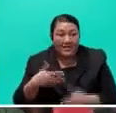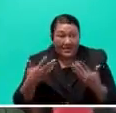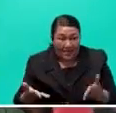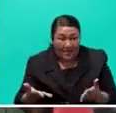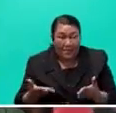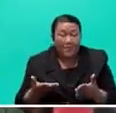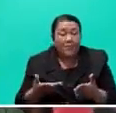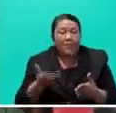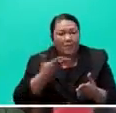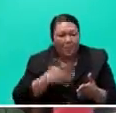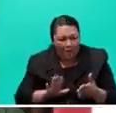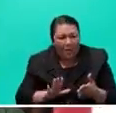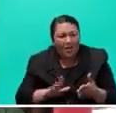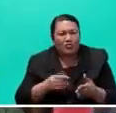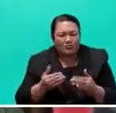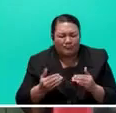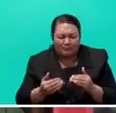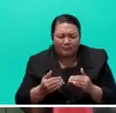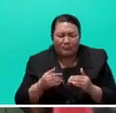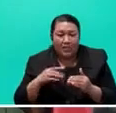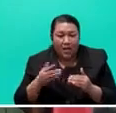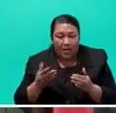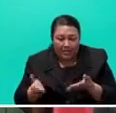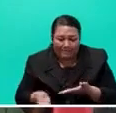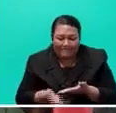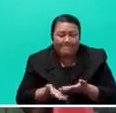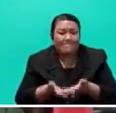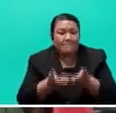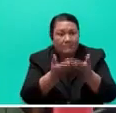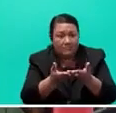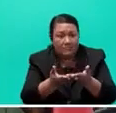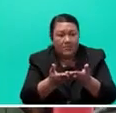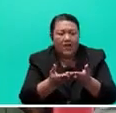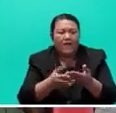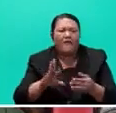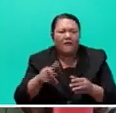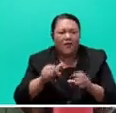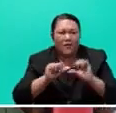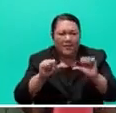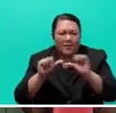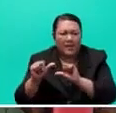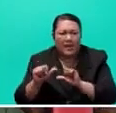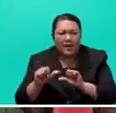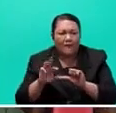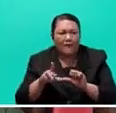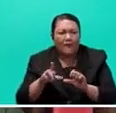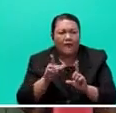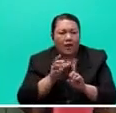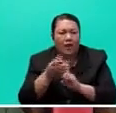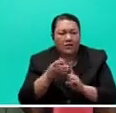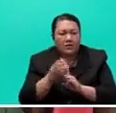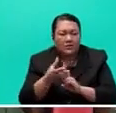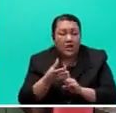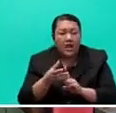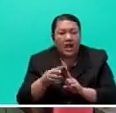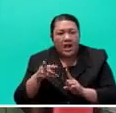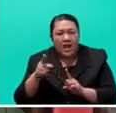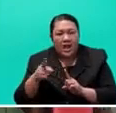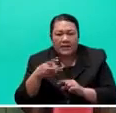pass a law specifically dedicated to advance Fiji's protection of national and World Heritage sites and